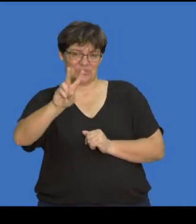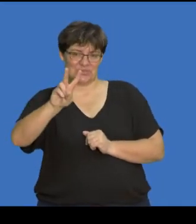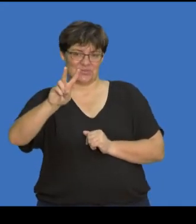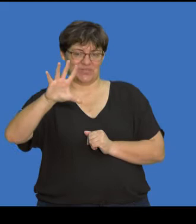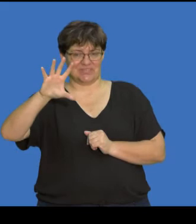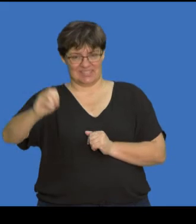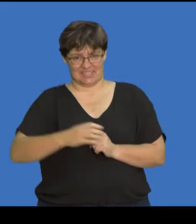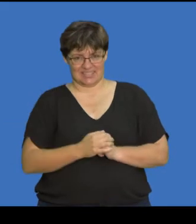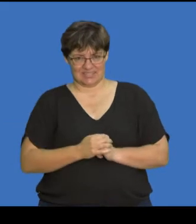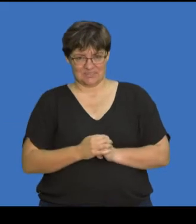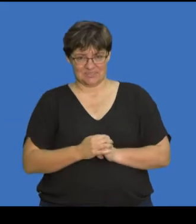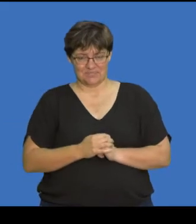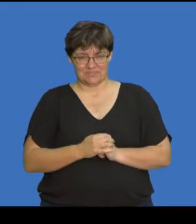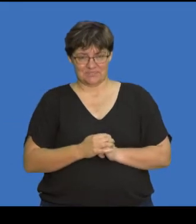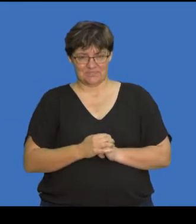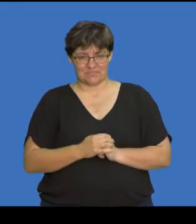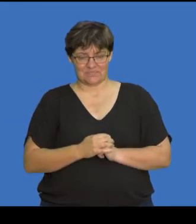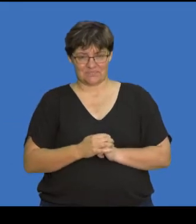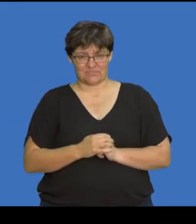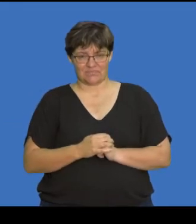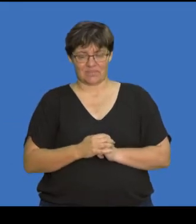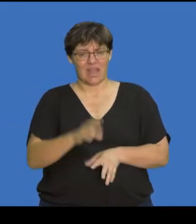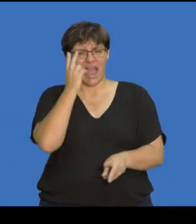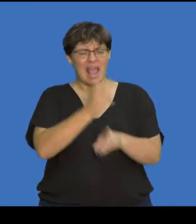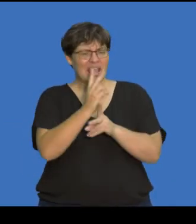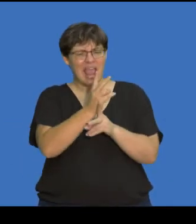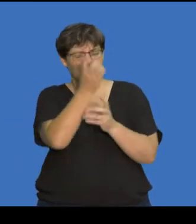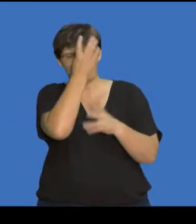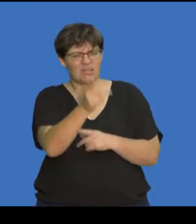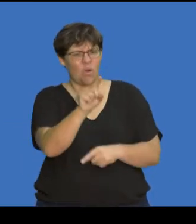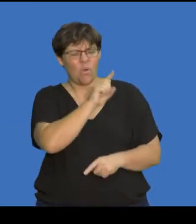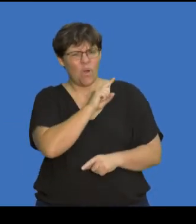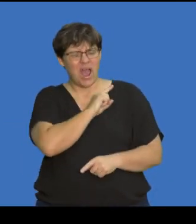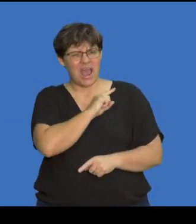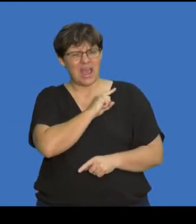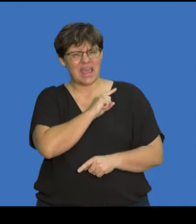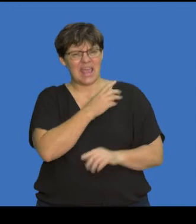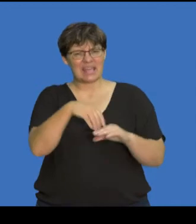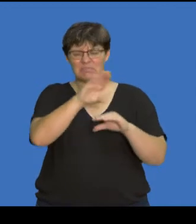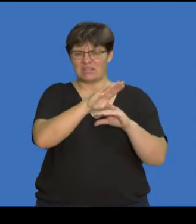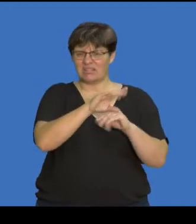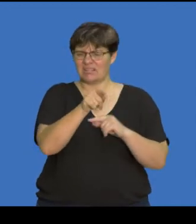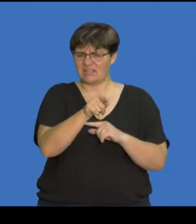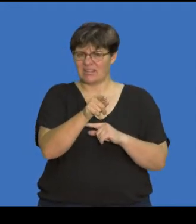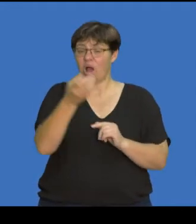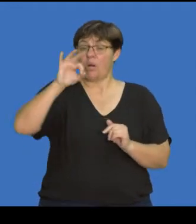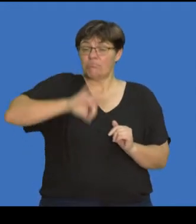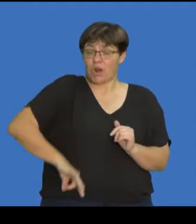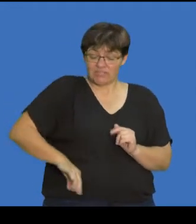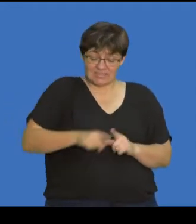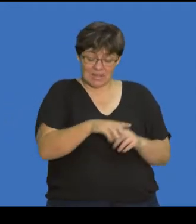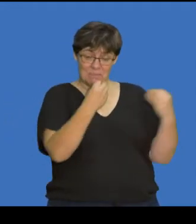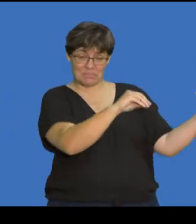131,250, right? Just a bit of information here once again. Y capital, the profit made by this